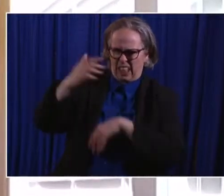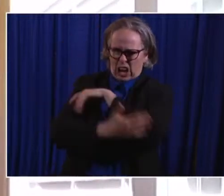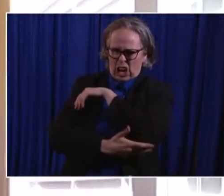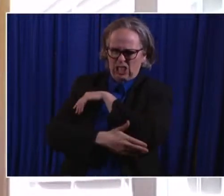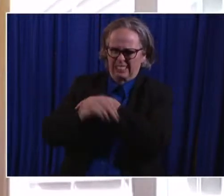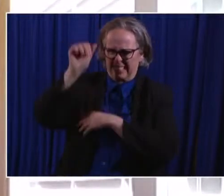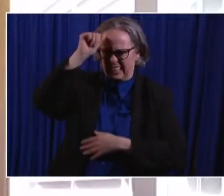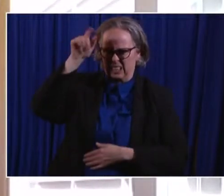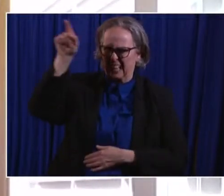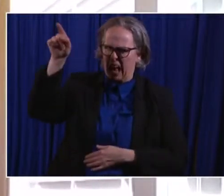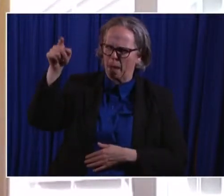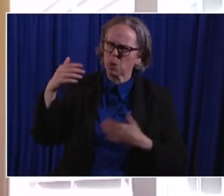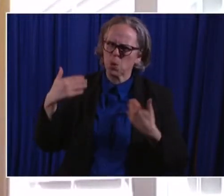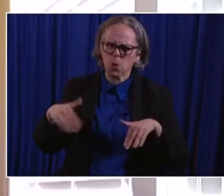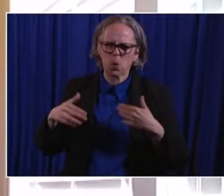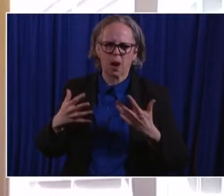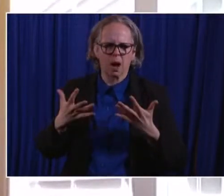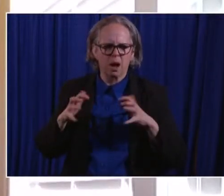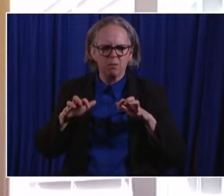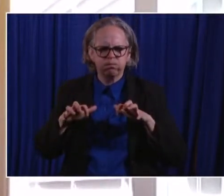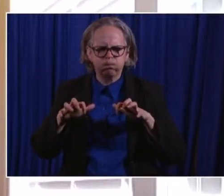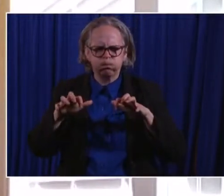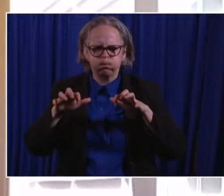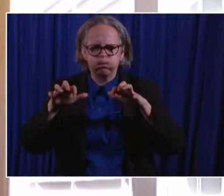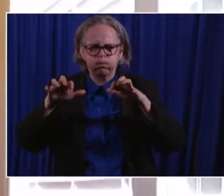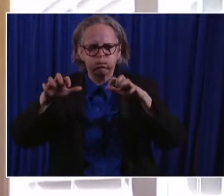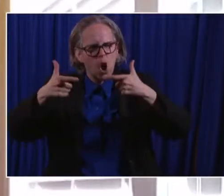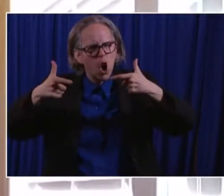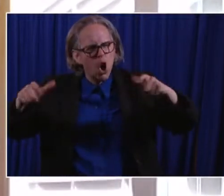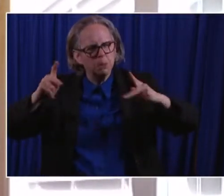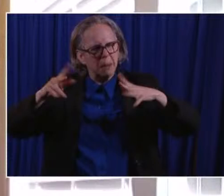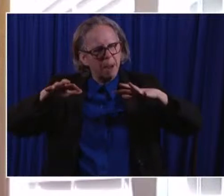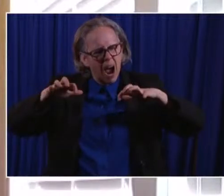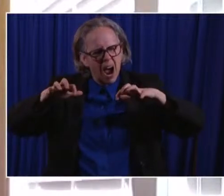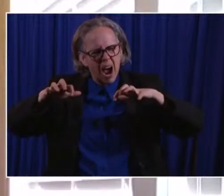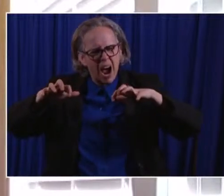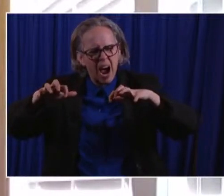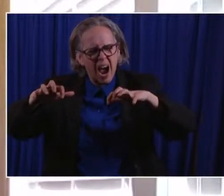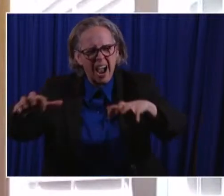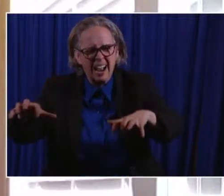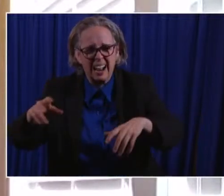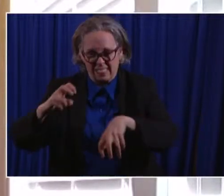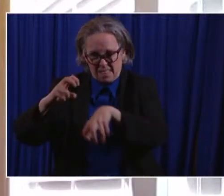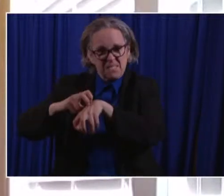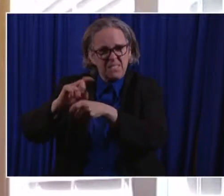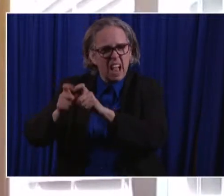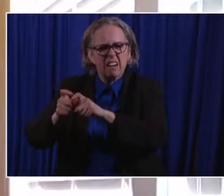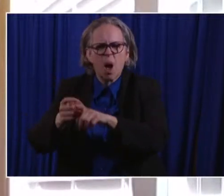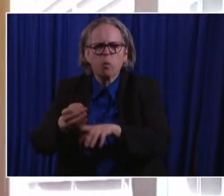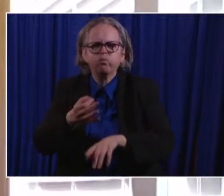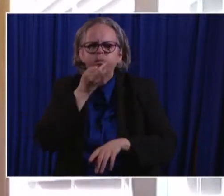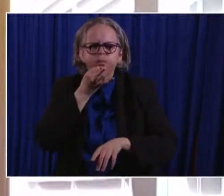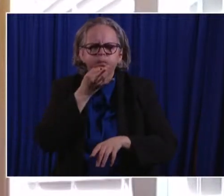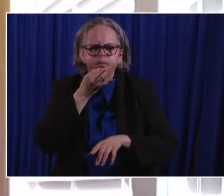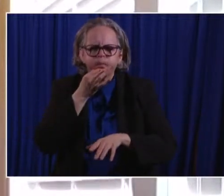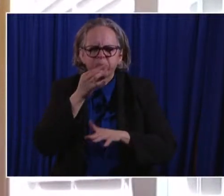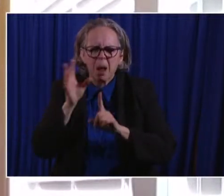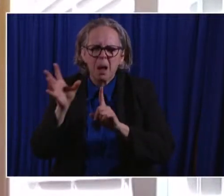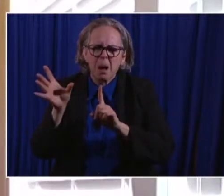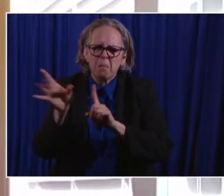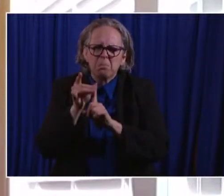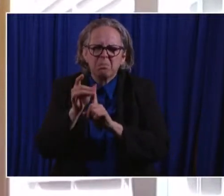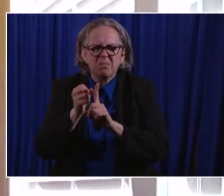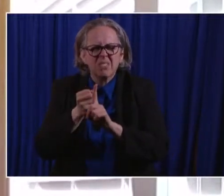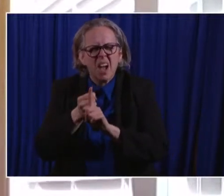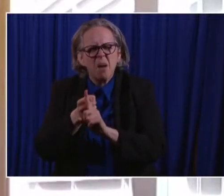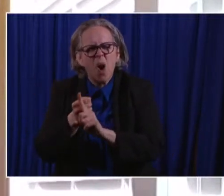vast population. The variant has caused a sudden rise in cases from around 80,000